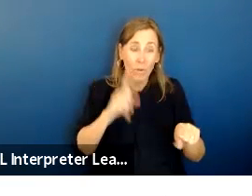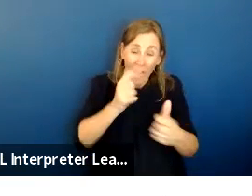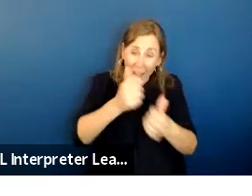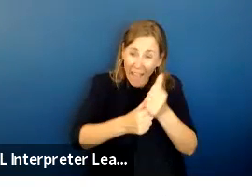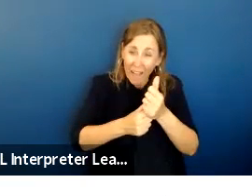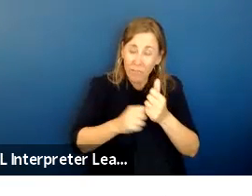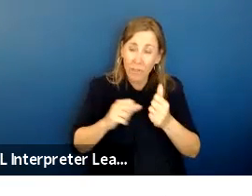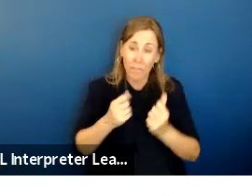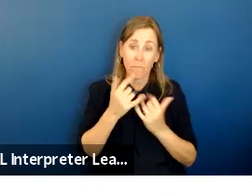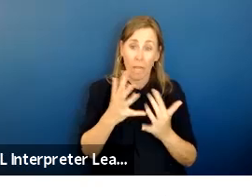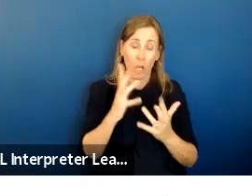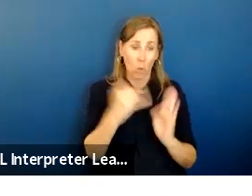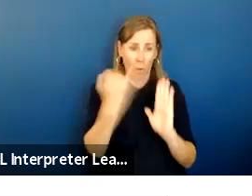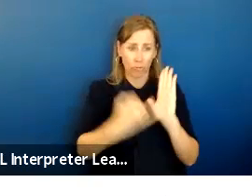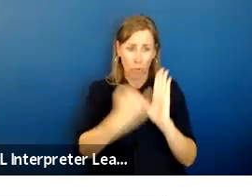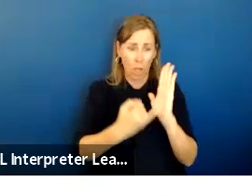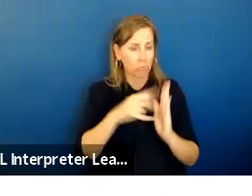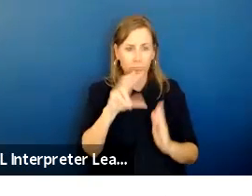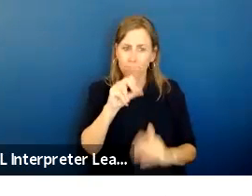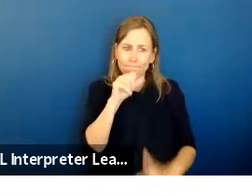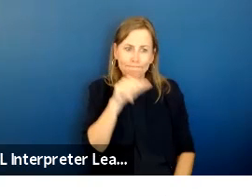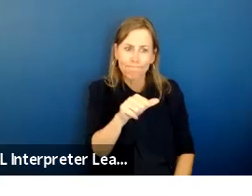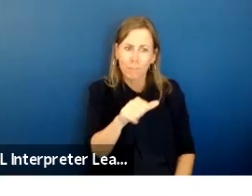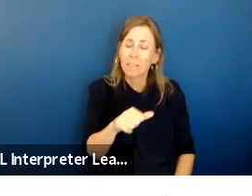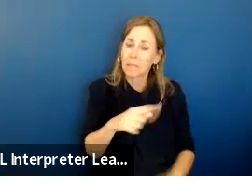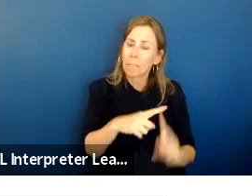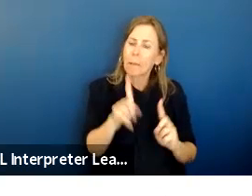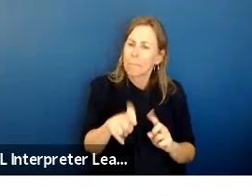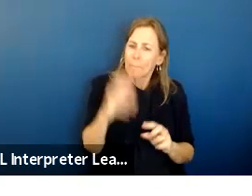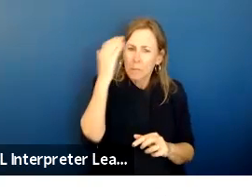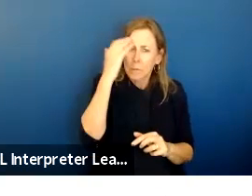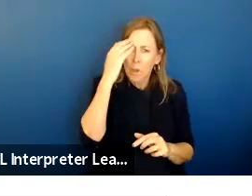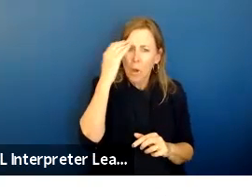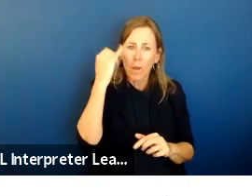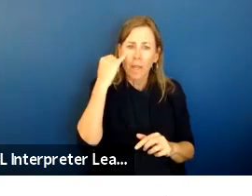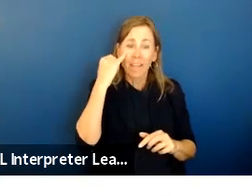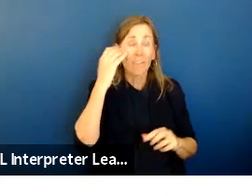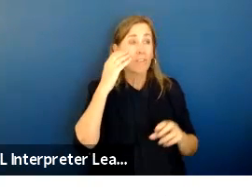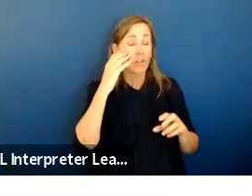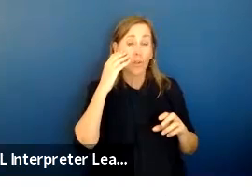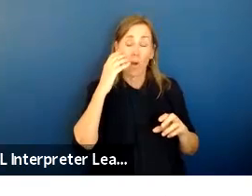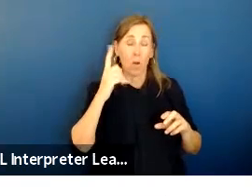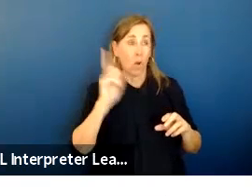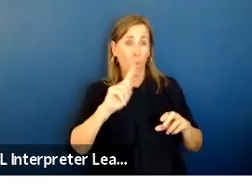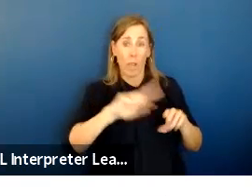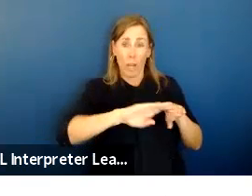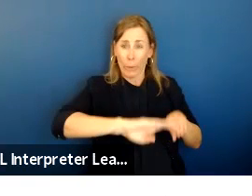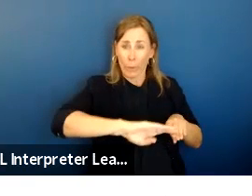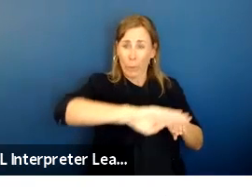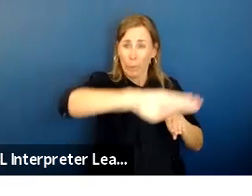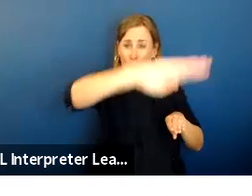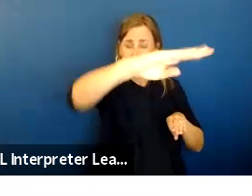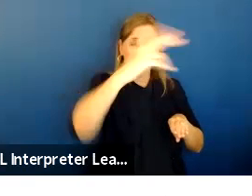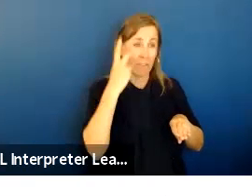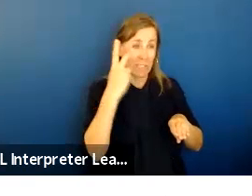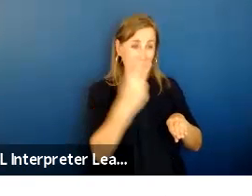a general rule of thumb for people to understand is that if you can look up slope and see the burn area from where you are, then